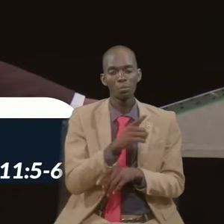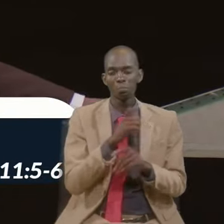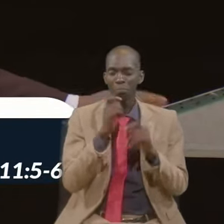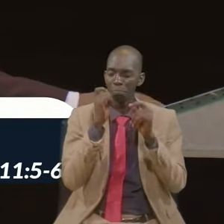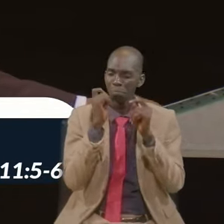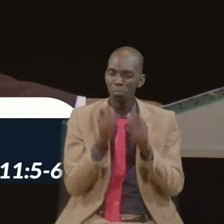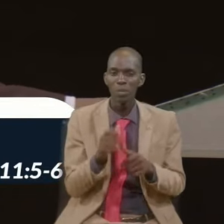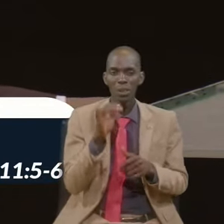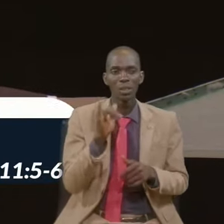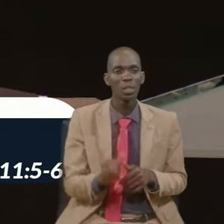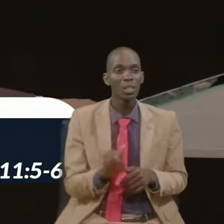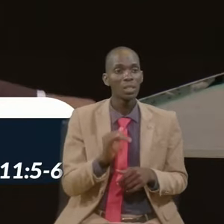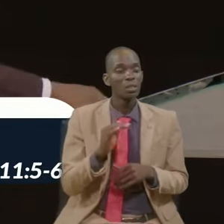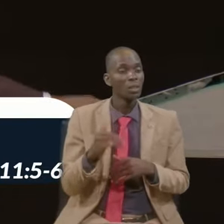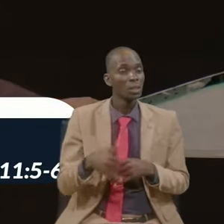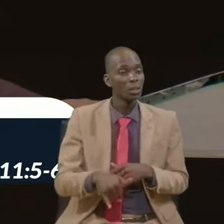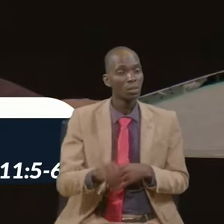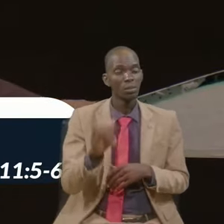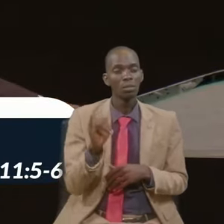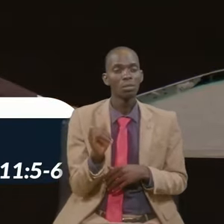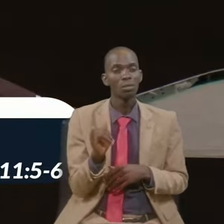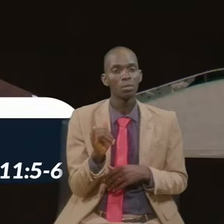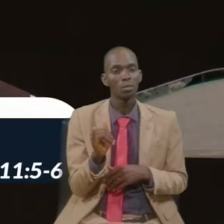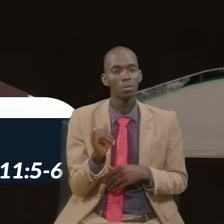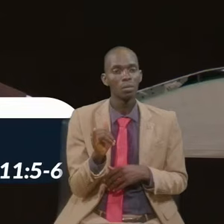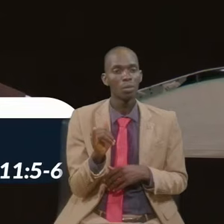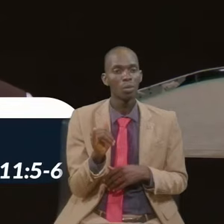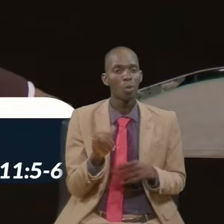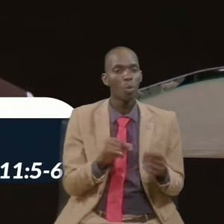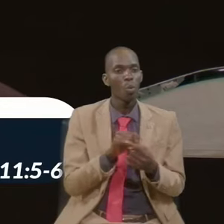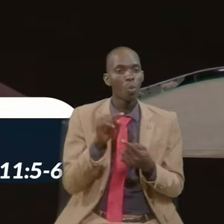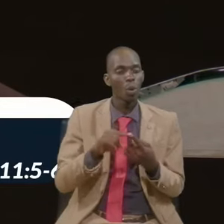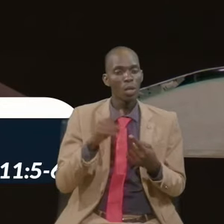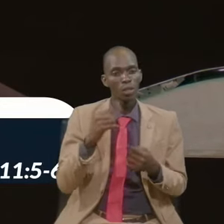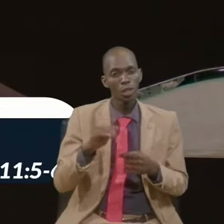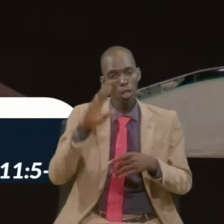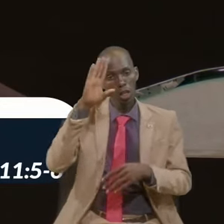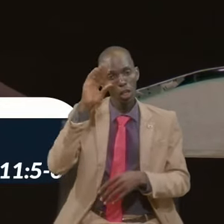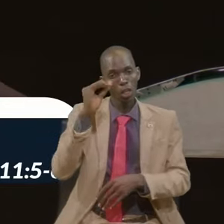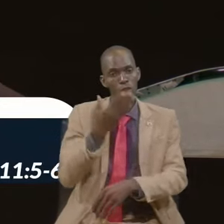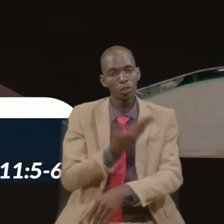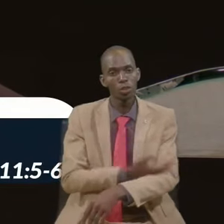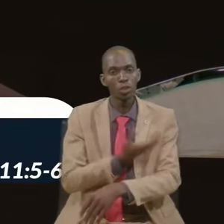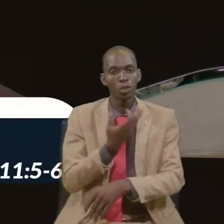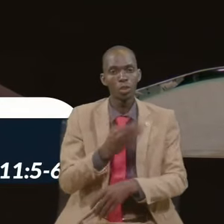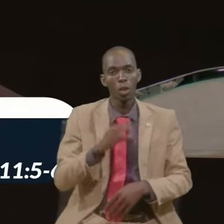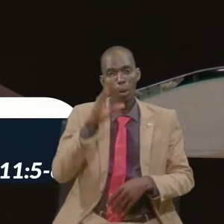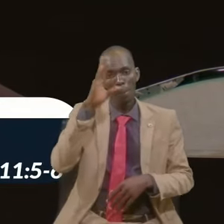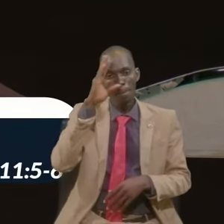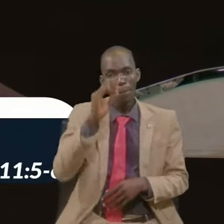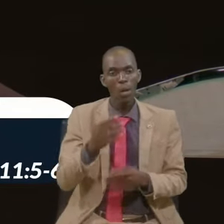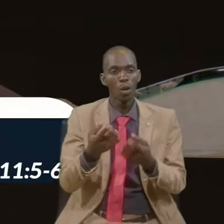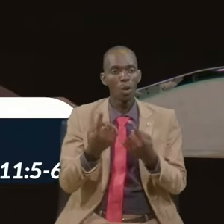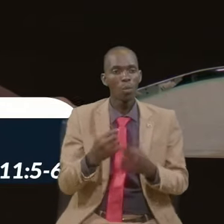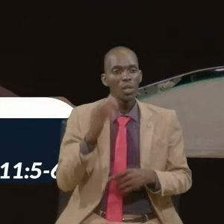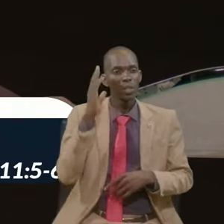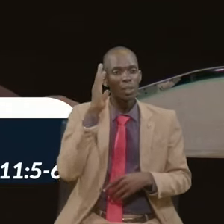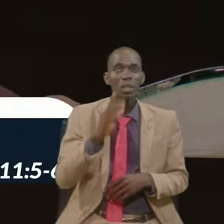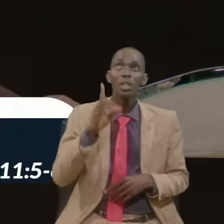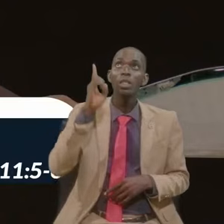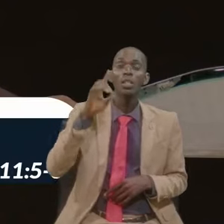speedily. Nevertheless, when the Son of Man cometh, shall he